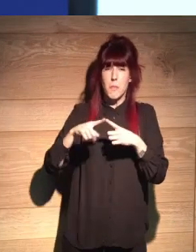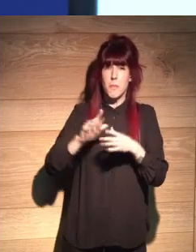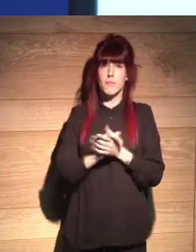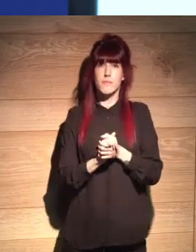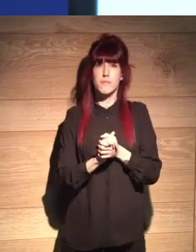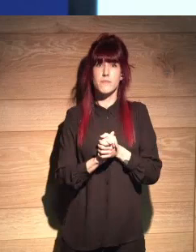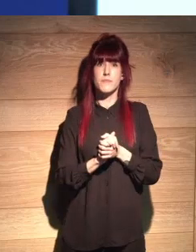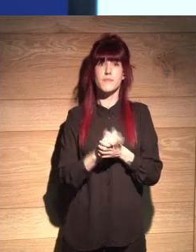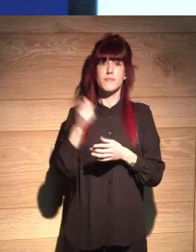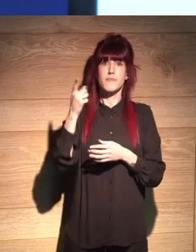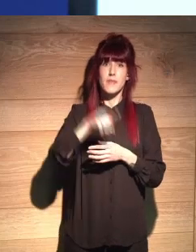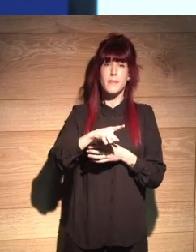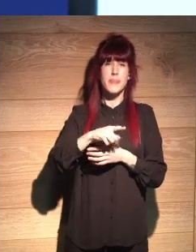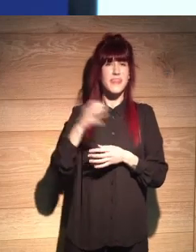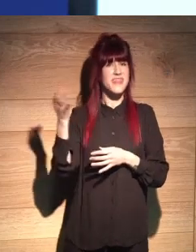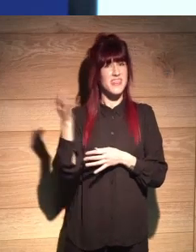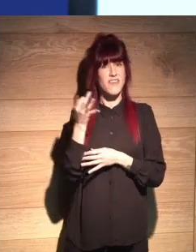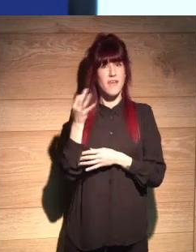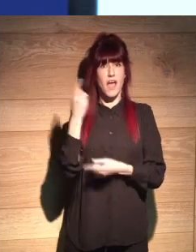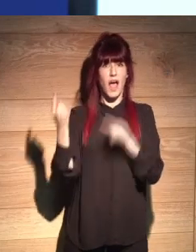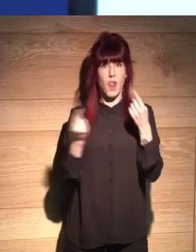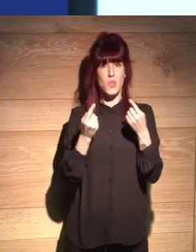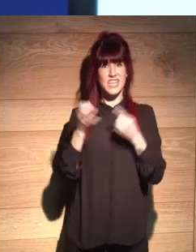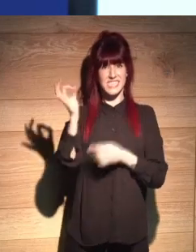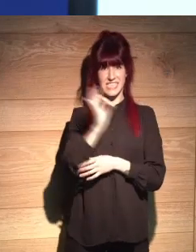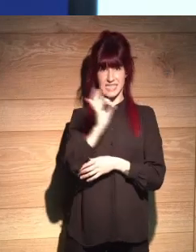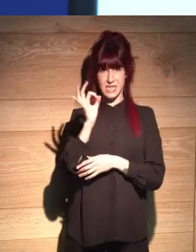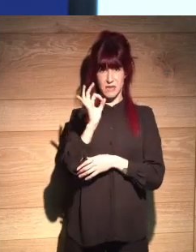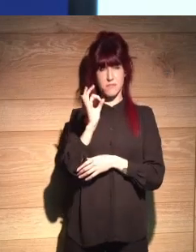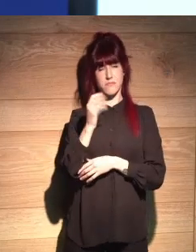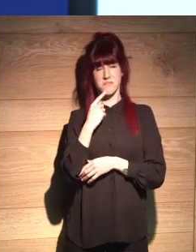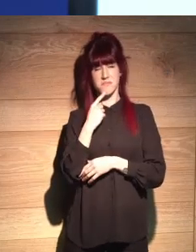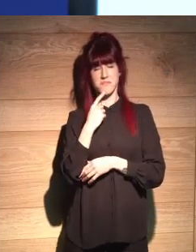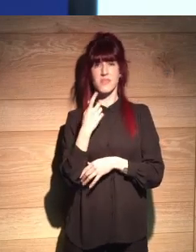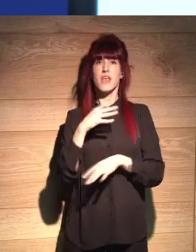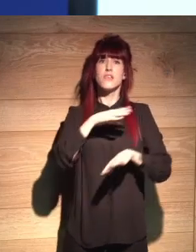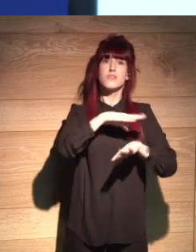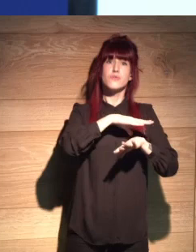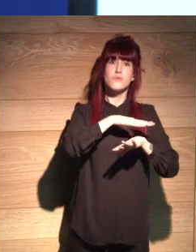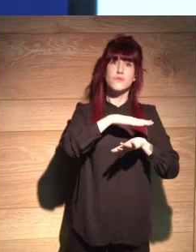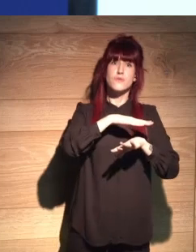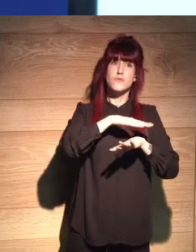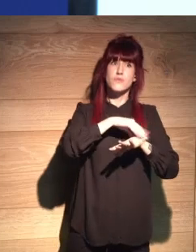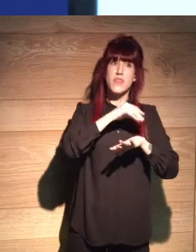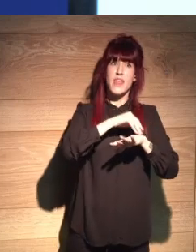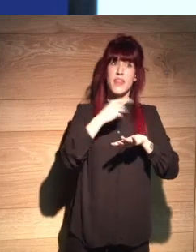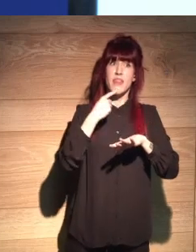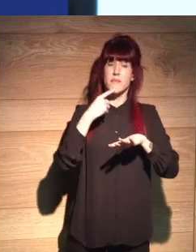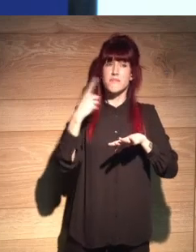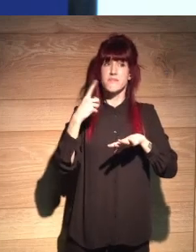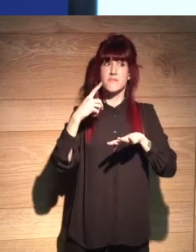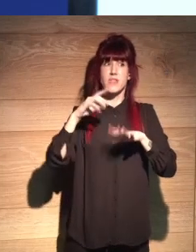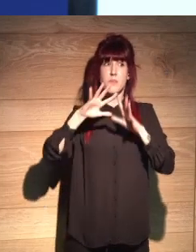should also give you some statistics. Sweden is ranked as the second most